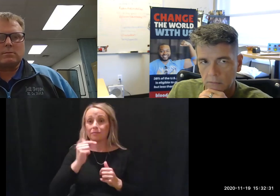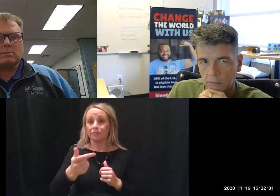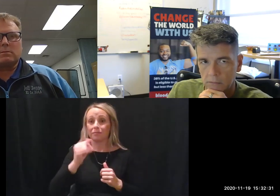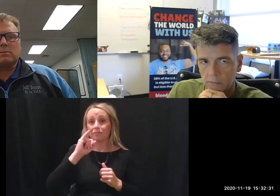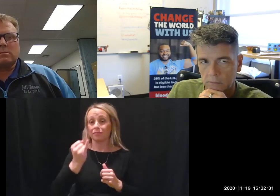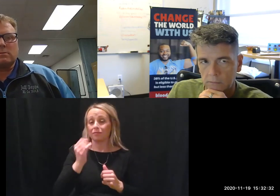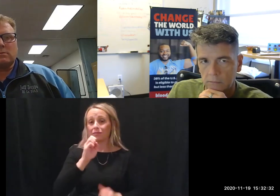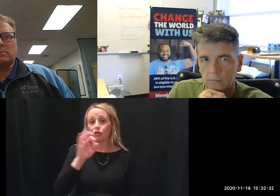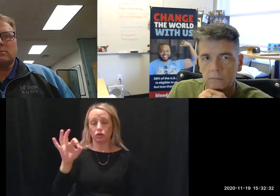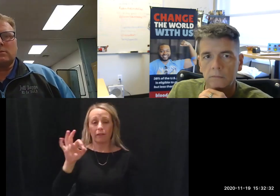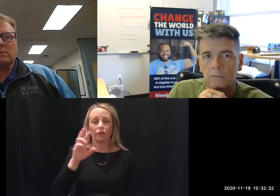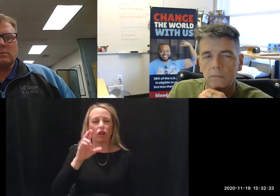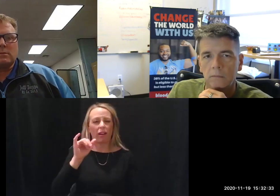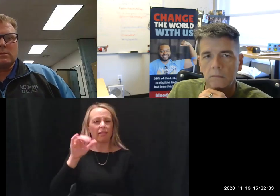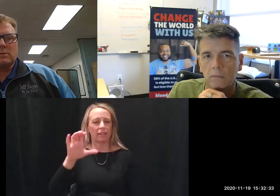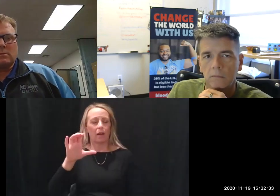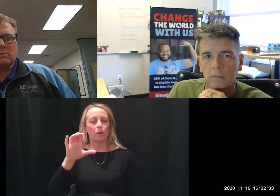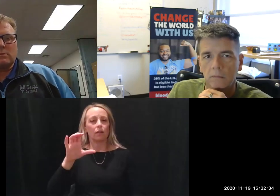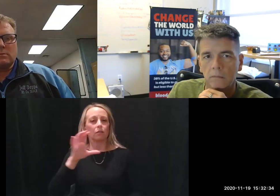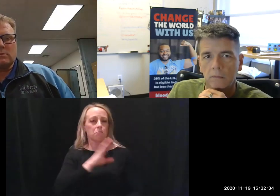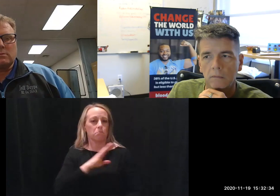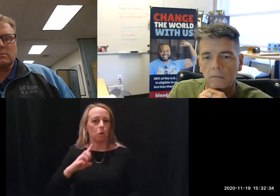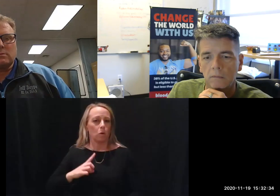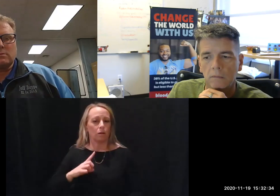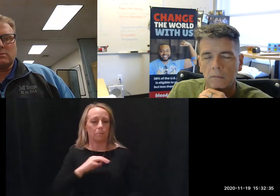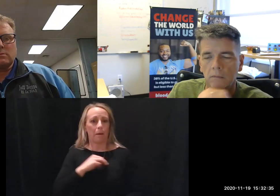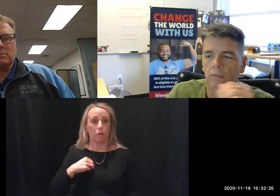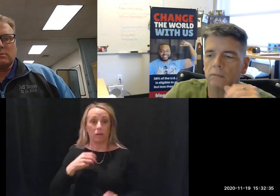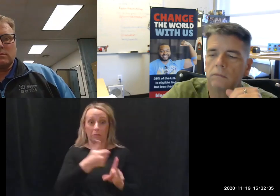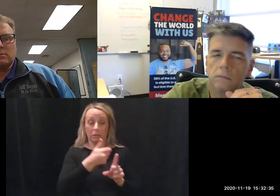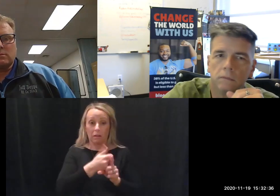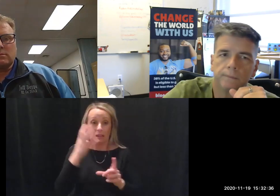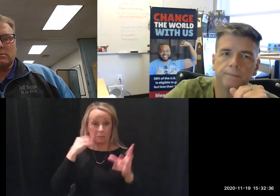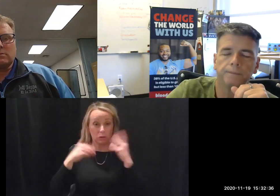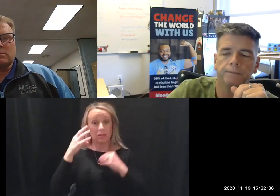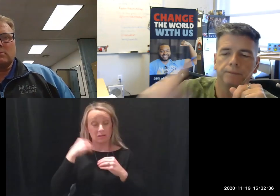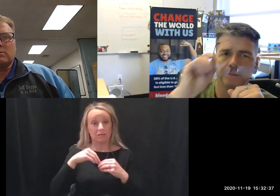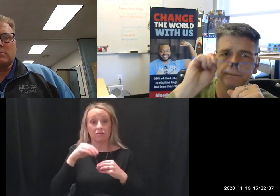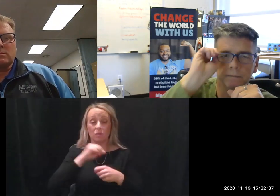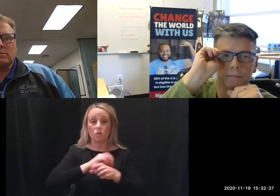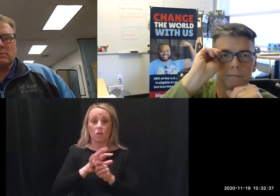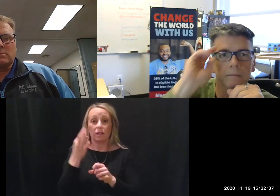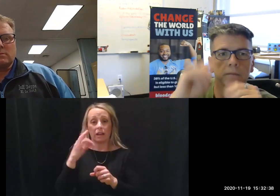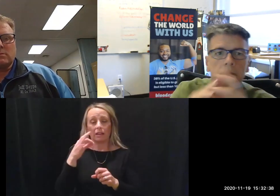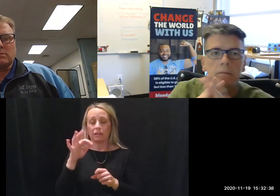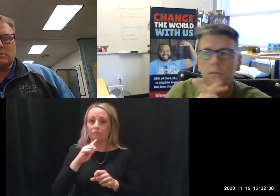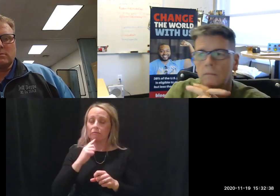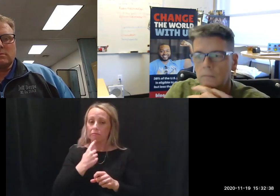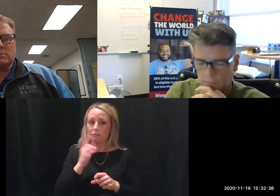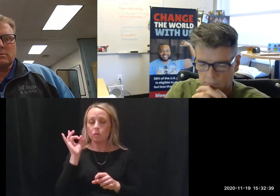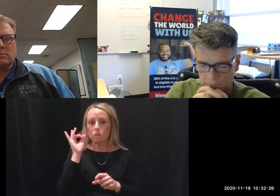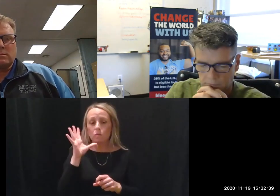of the Rock Island County Board and an individual who had a severe case of COVID-19, and he is here to share our story with us as well as provide